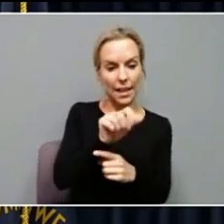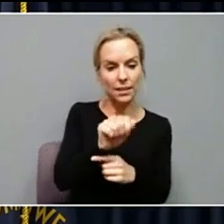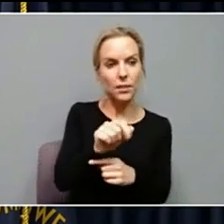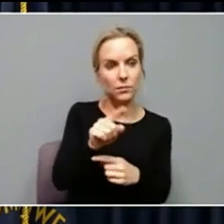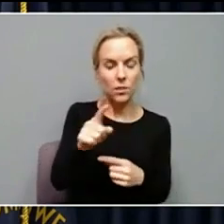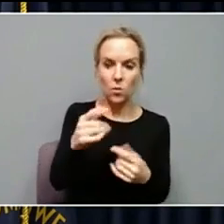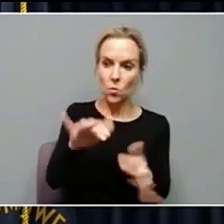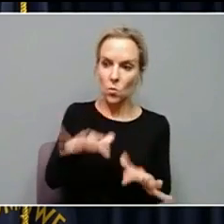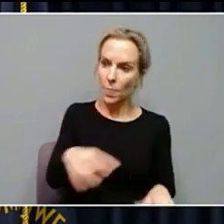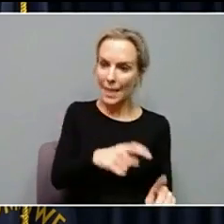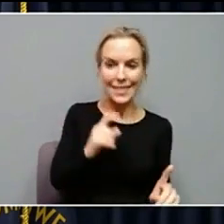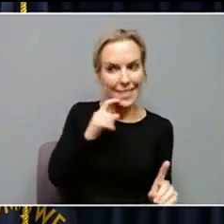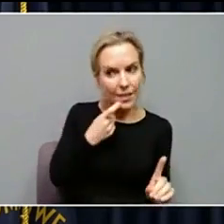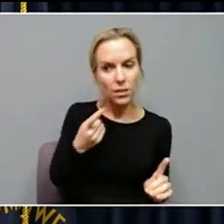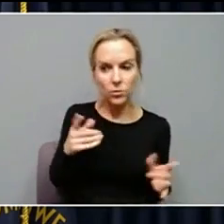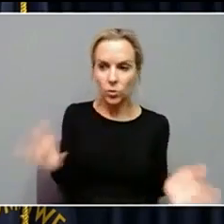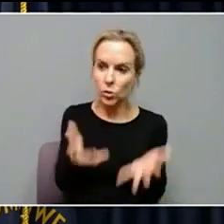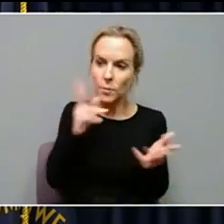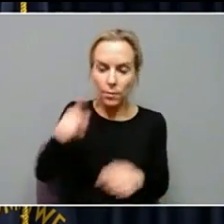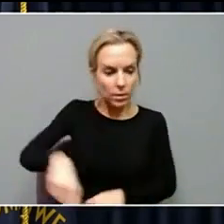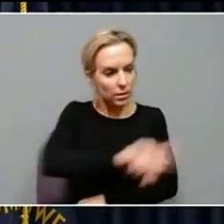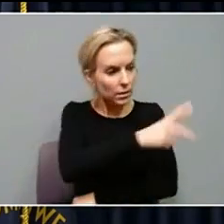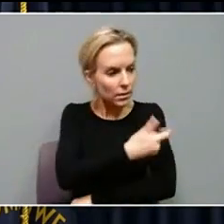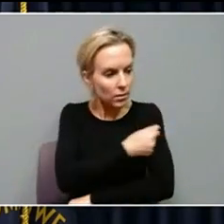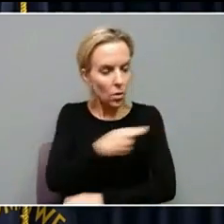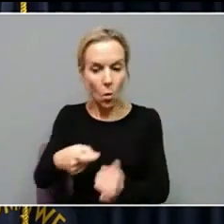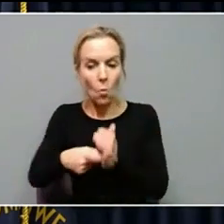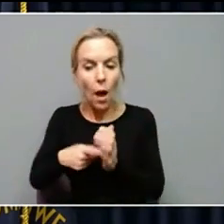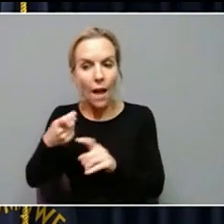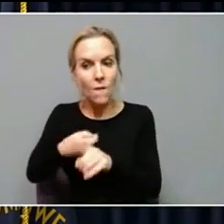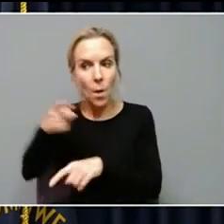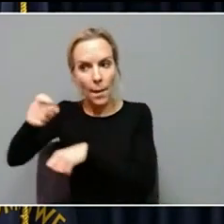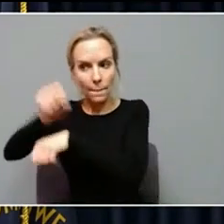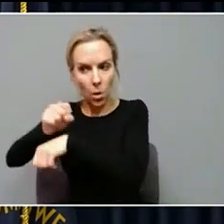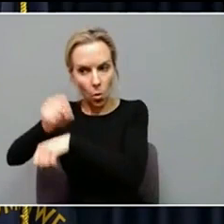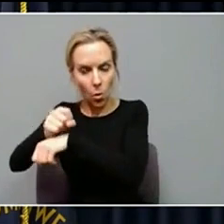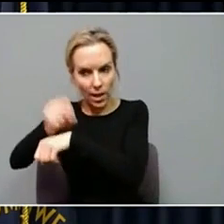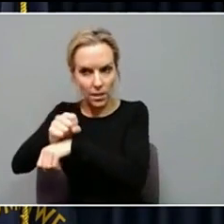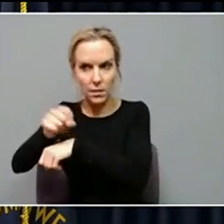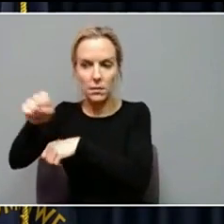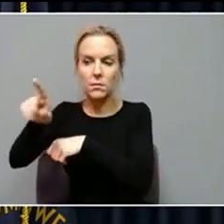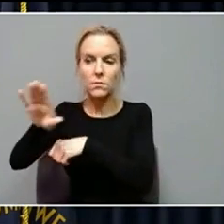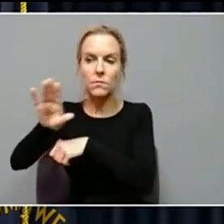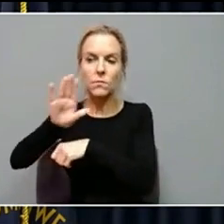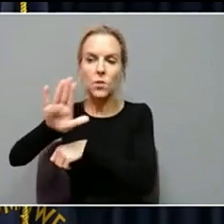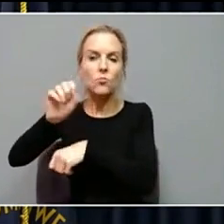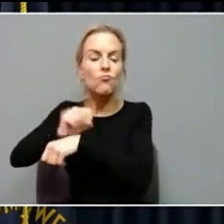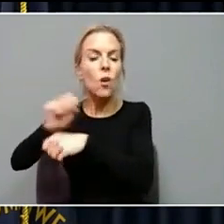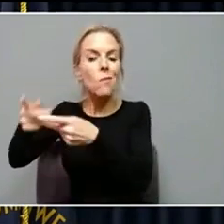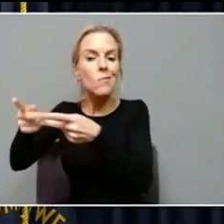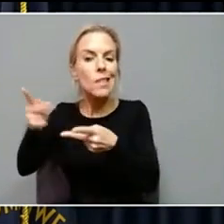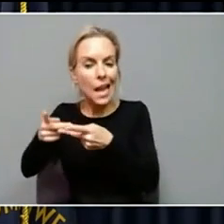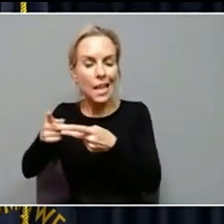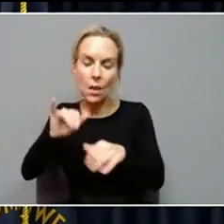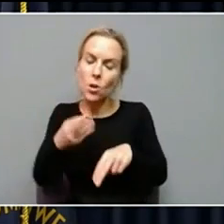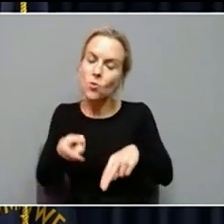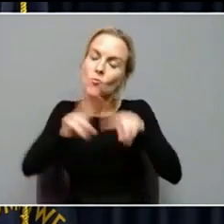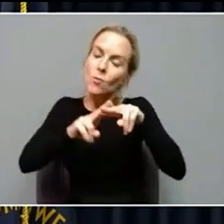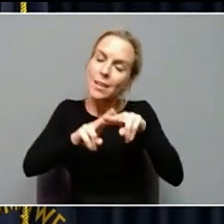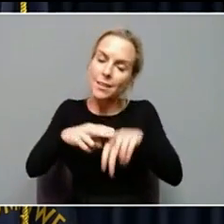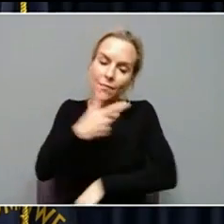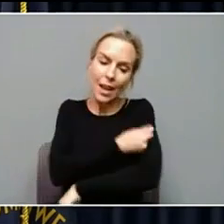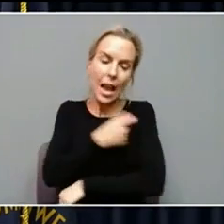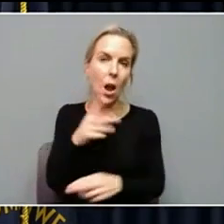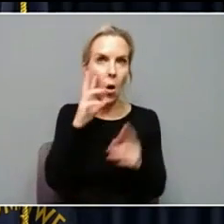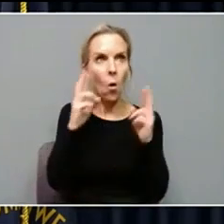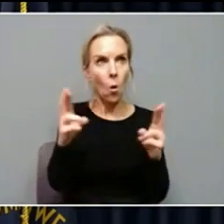takes requirements from employers. That's absolutely increasing vaccinations out there. I hope that full